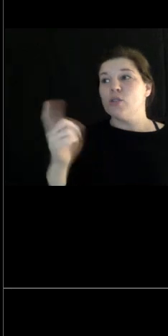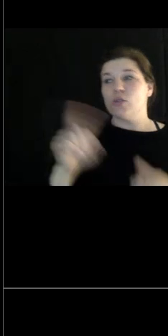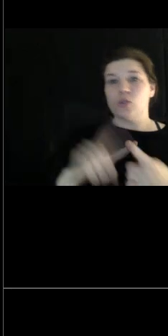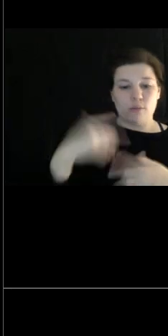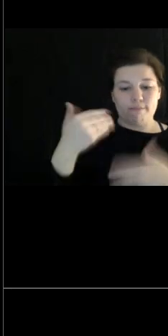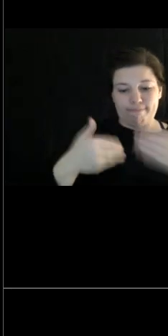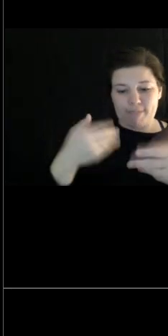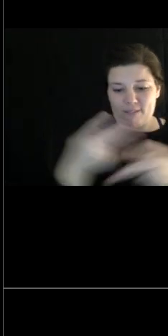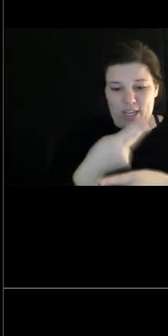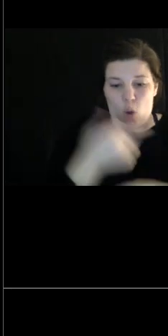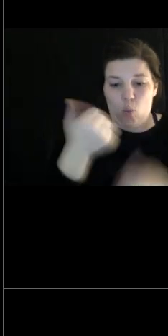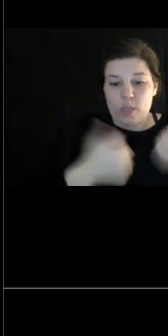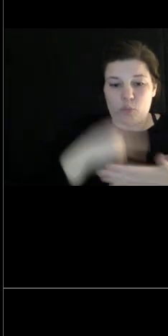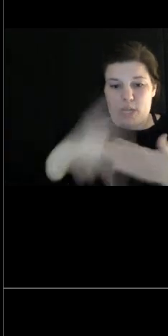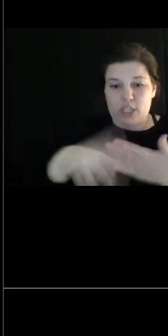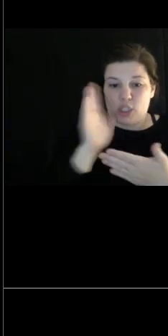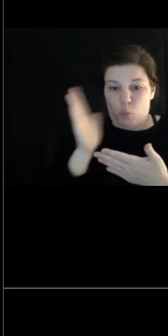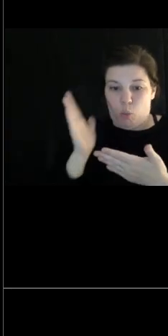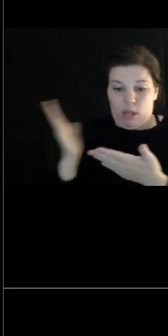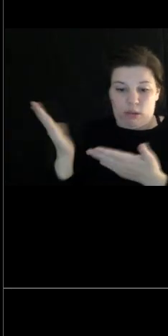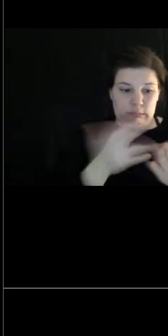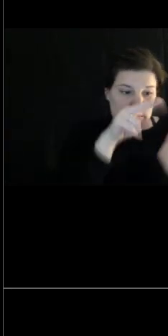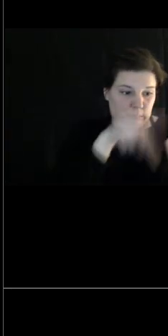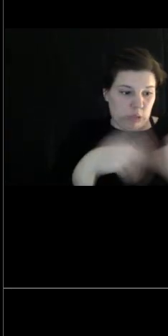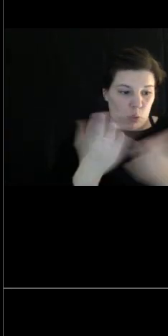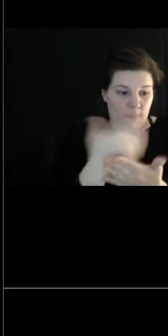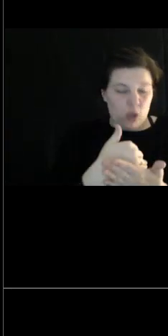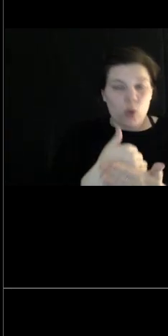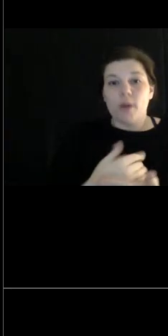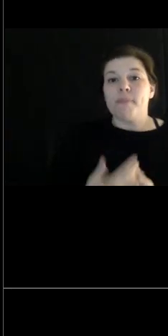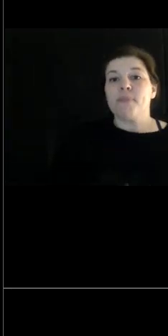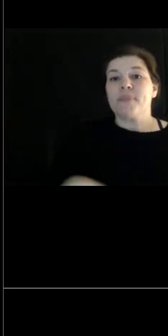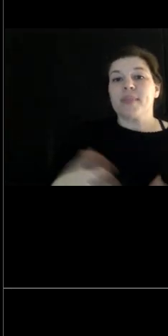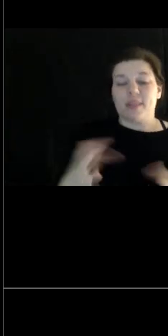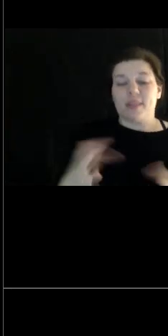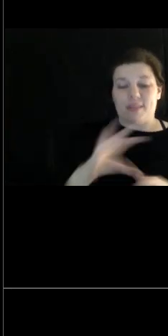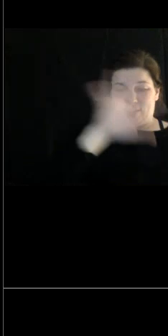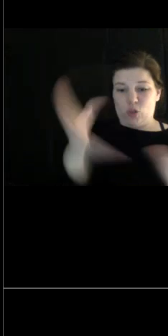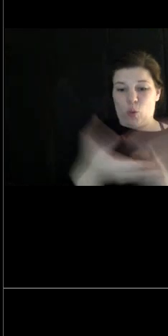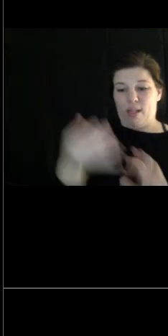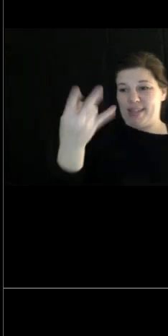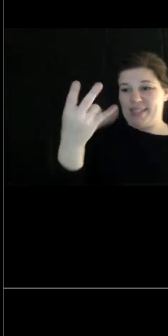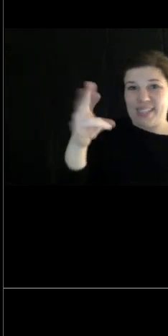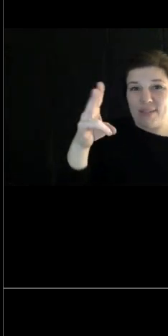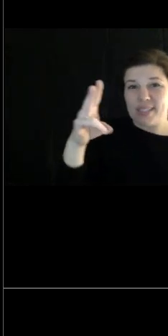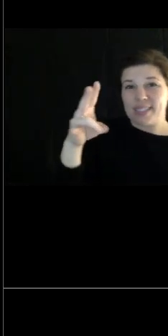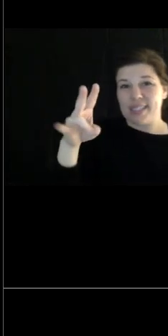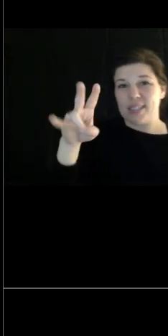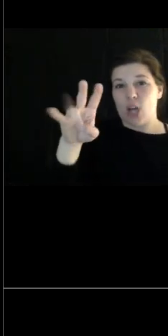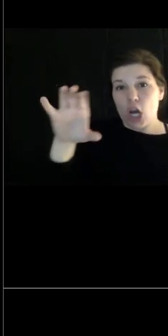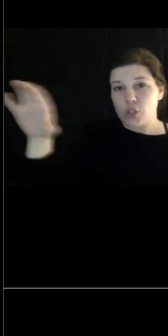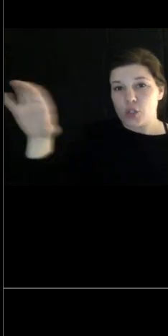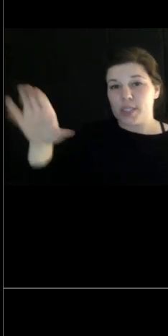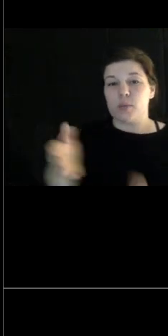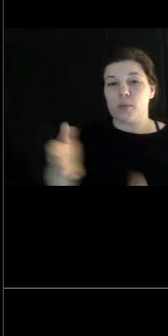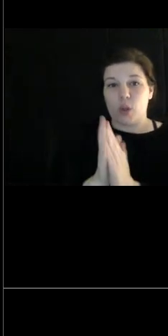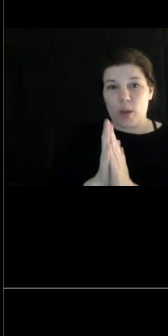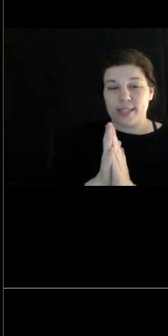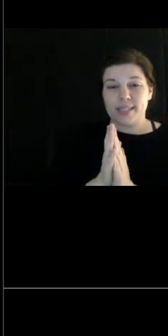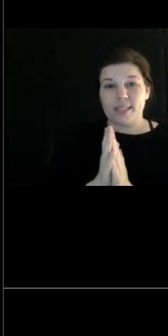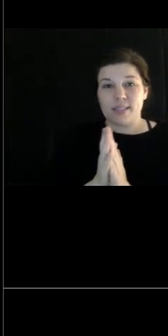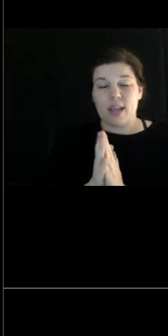down. In that whole pot, there were 1,700 requests in the House, 1,800 in the Senate. Of that, 5